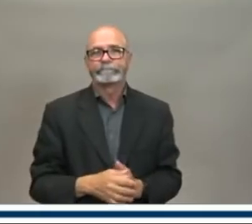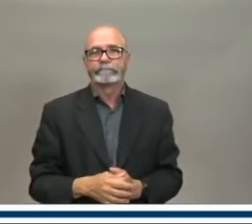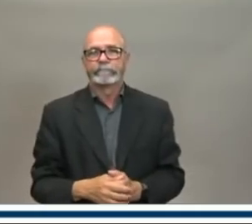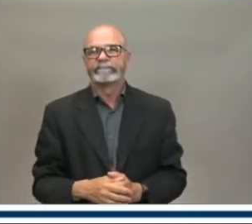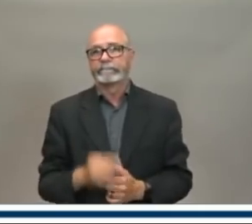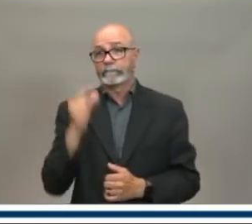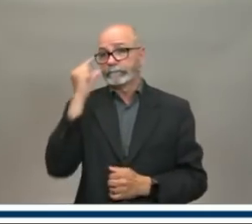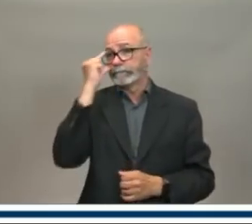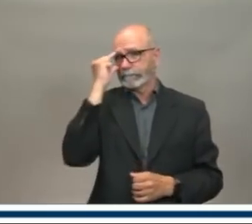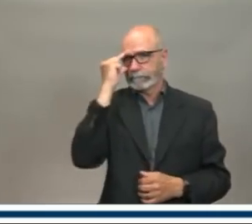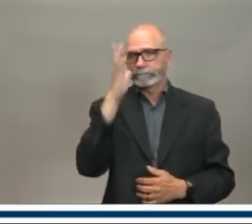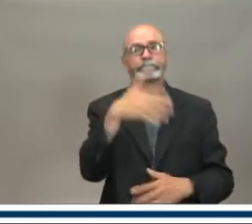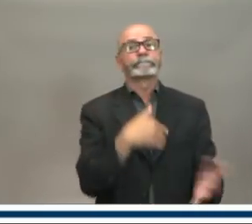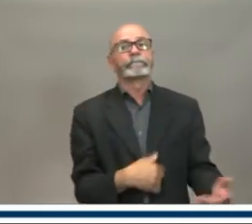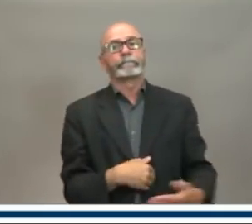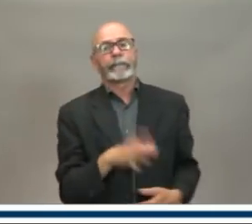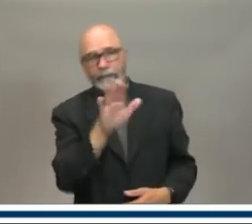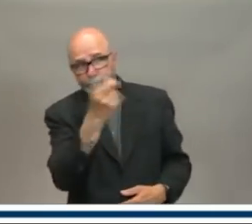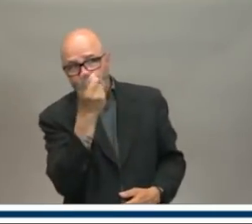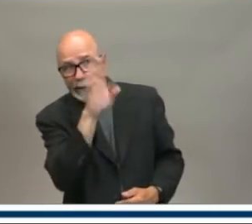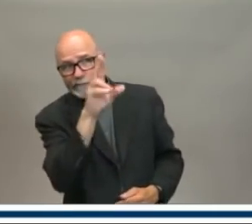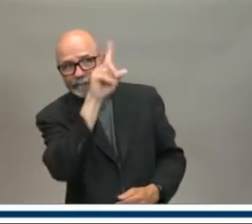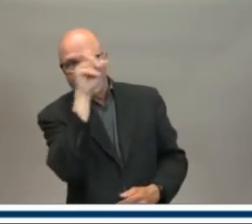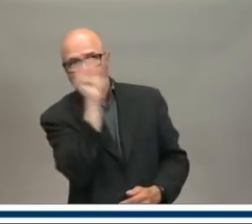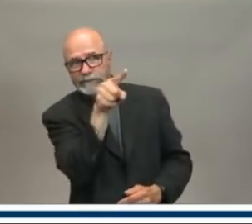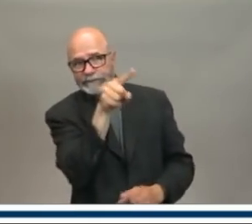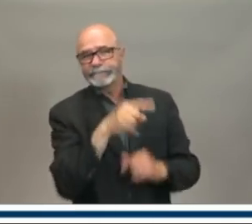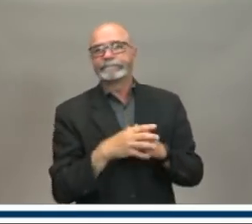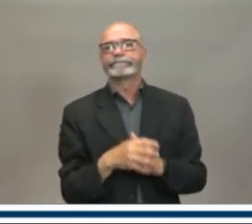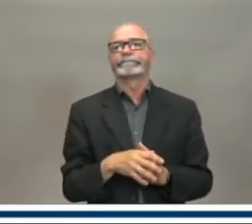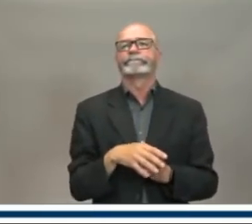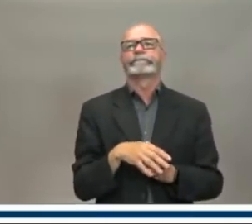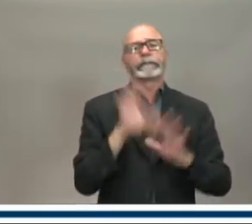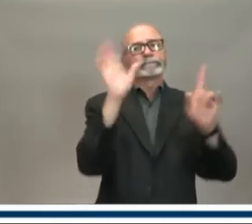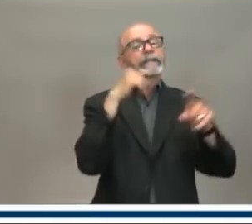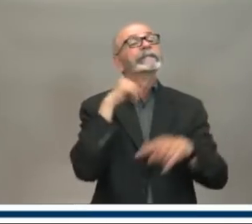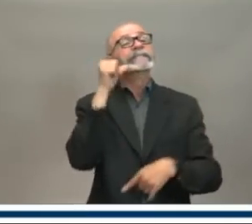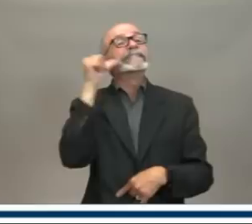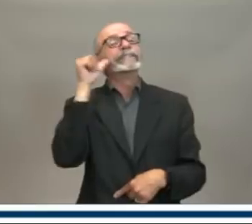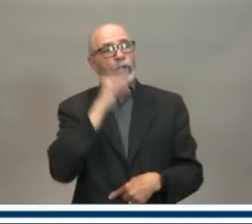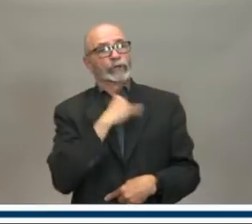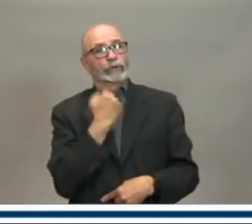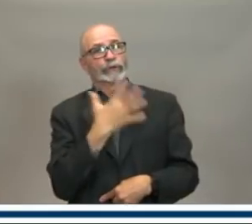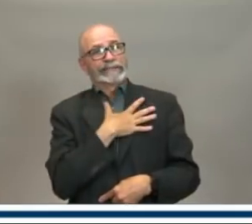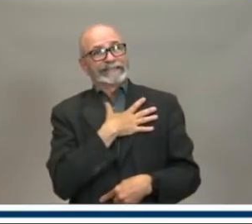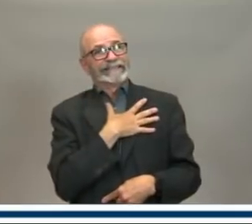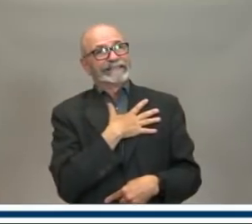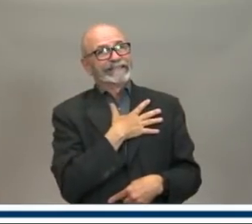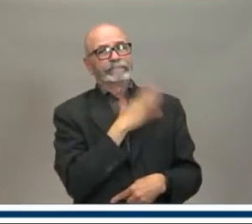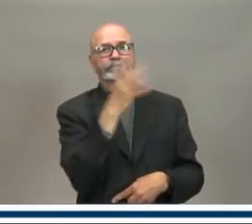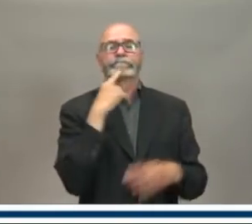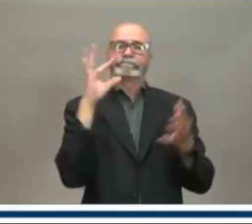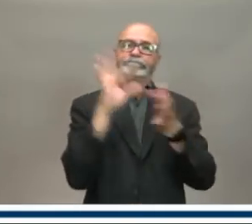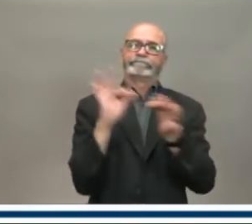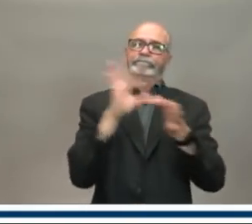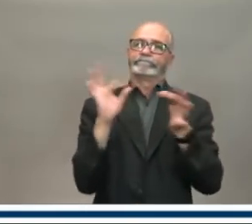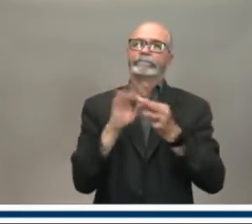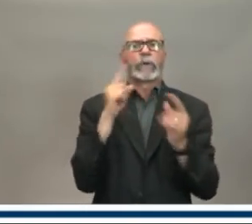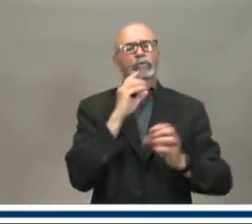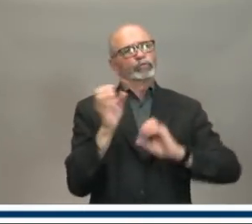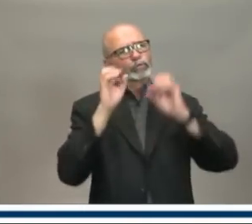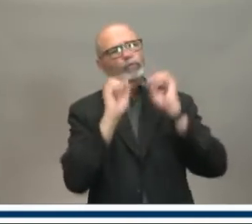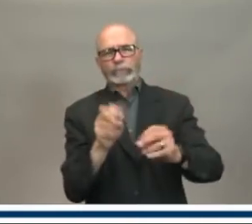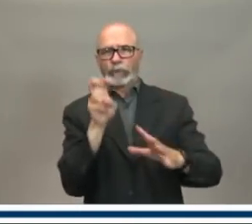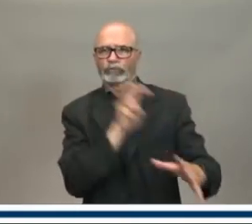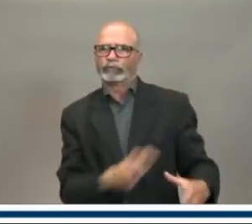Thanks. Dr. Strang, we heard yesterday from the Prime Minister that the no travel clause across the American